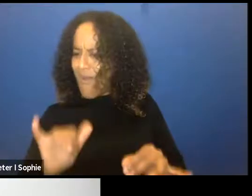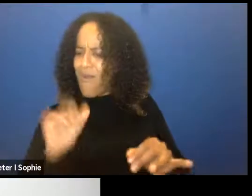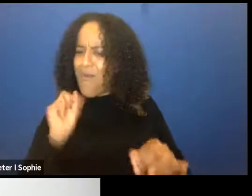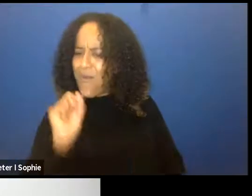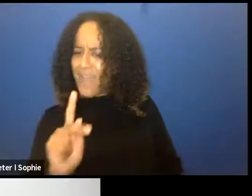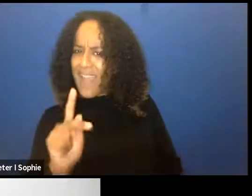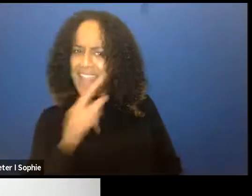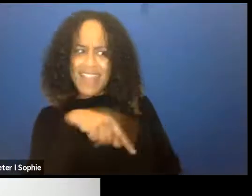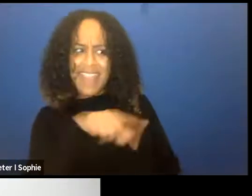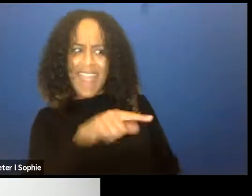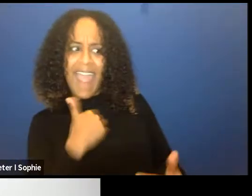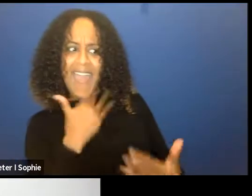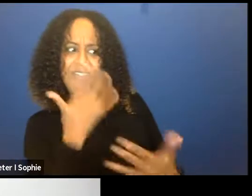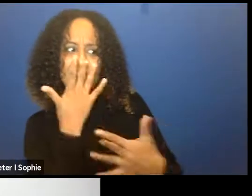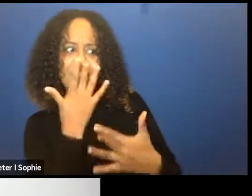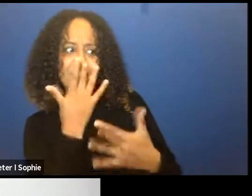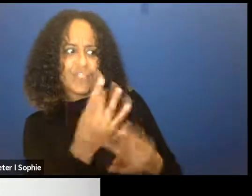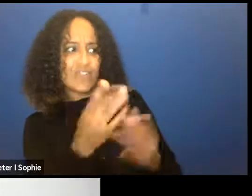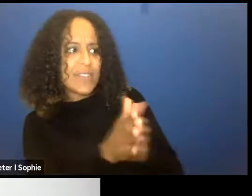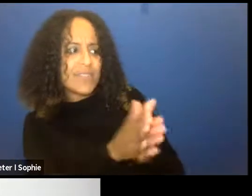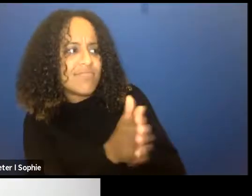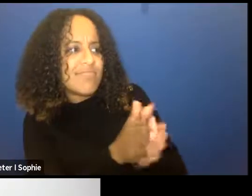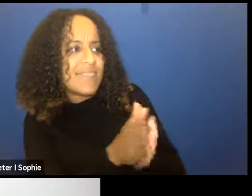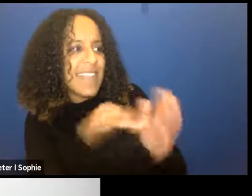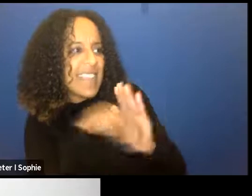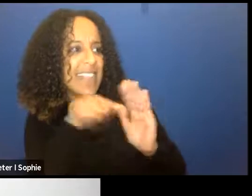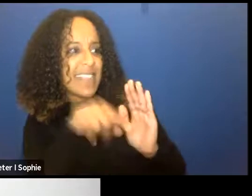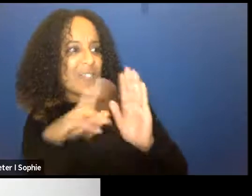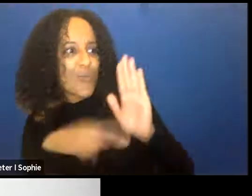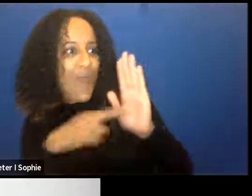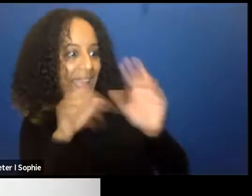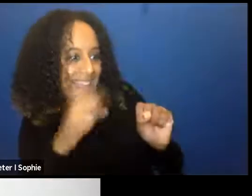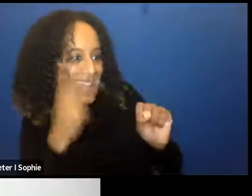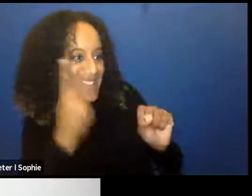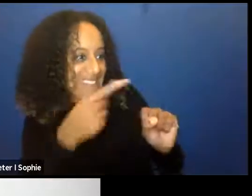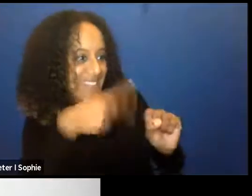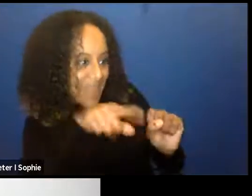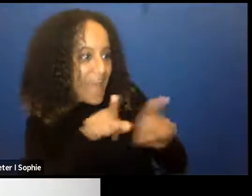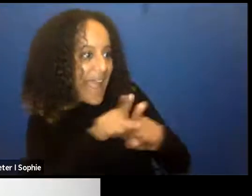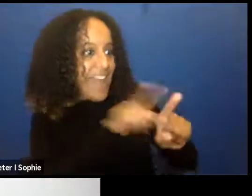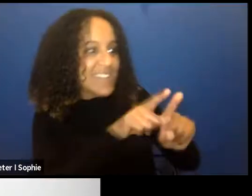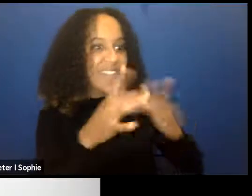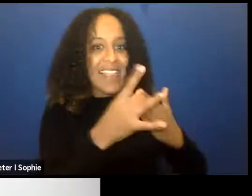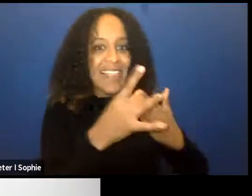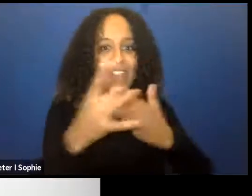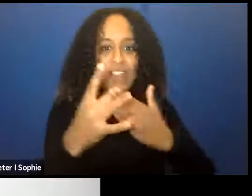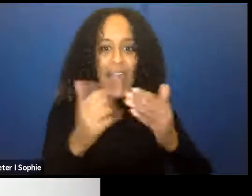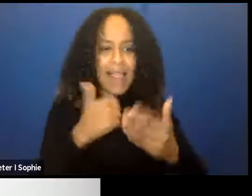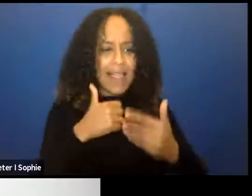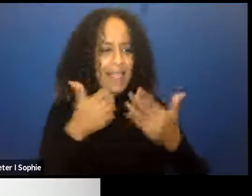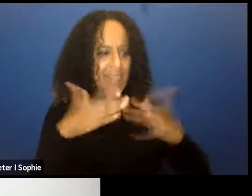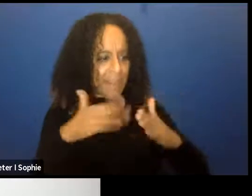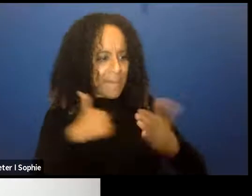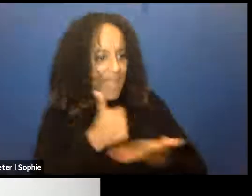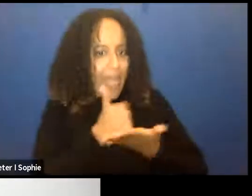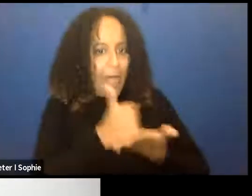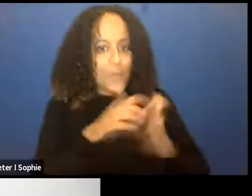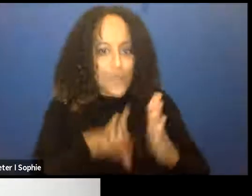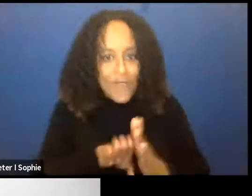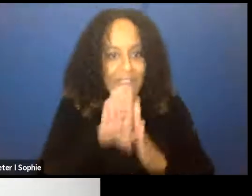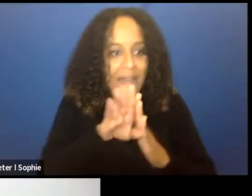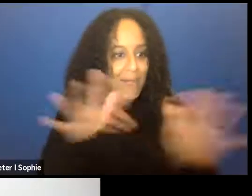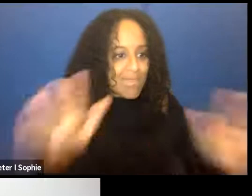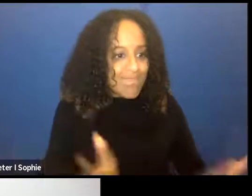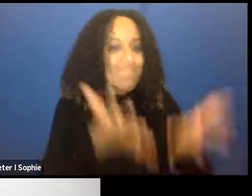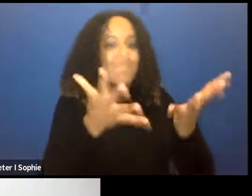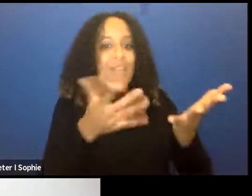person may really have some interest in this role. I can see them as a leader. Let me help to develop them. The goal is to get people